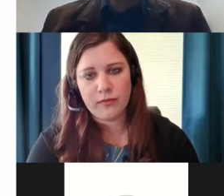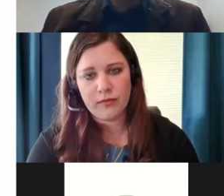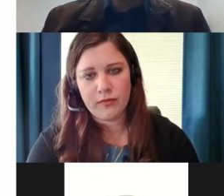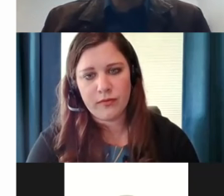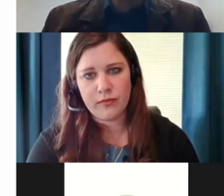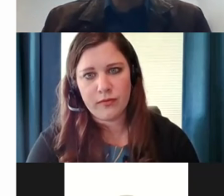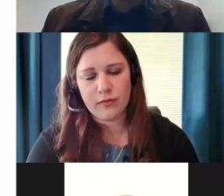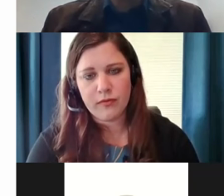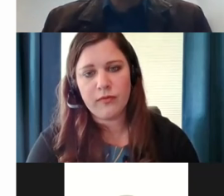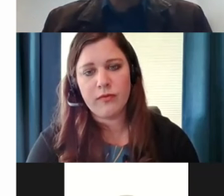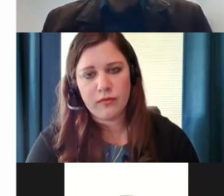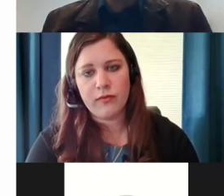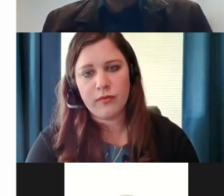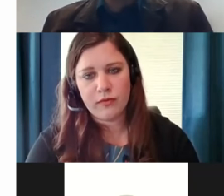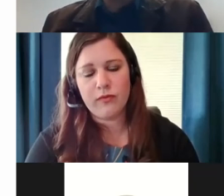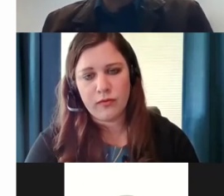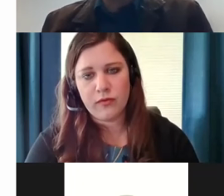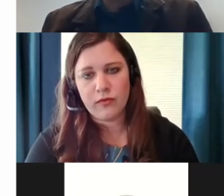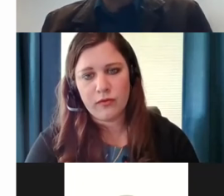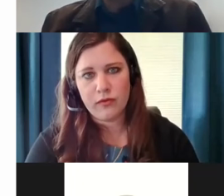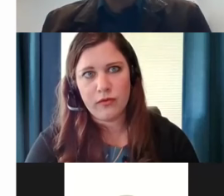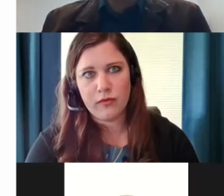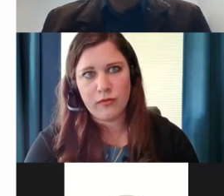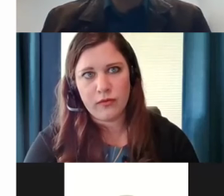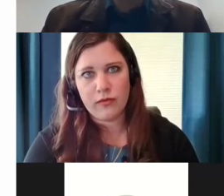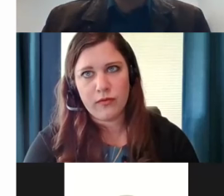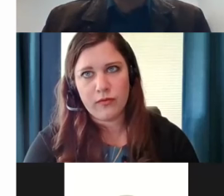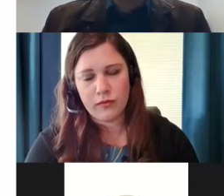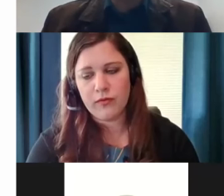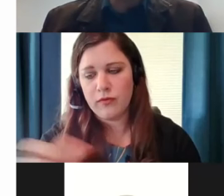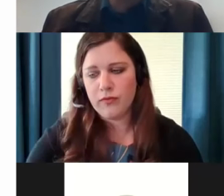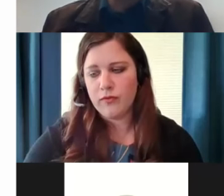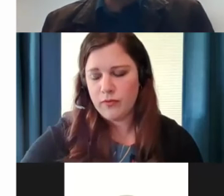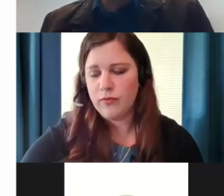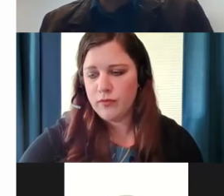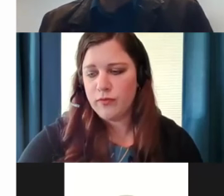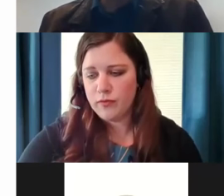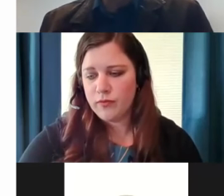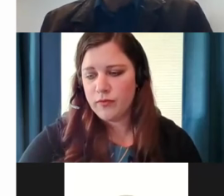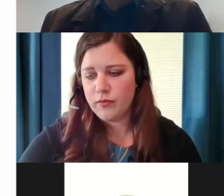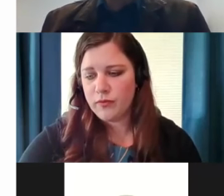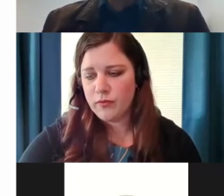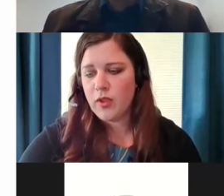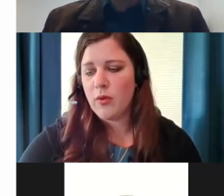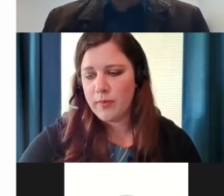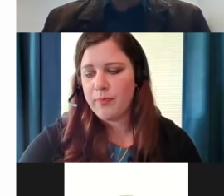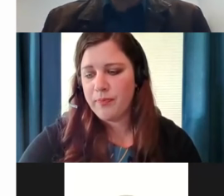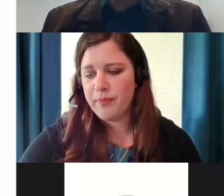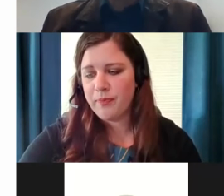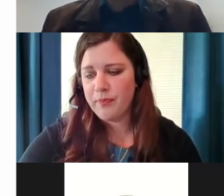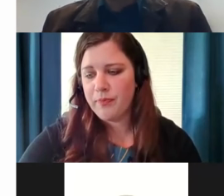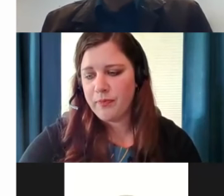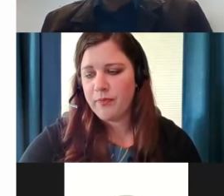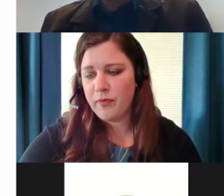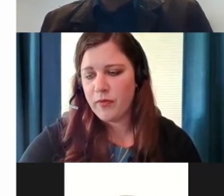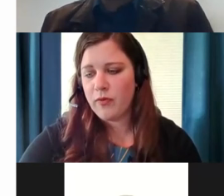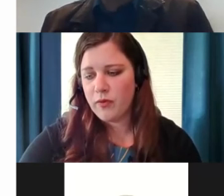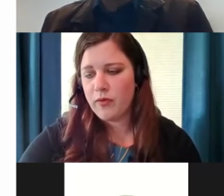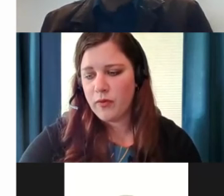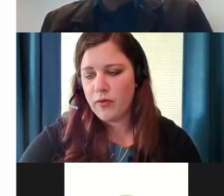partner, we rented the hotspots for our first cohort with College of Southern Nevada, and their IT